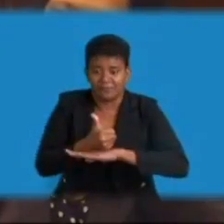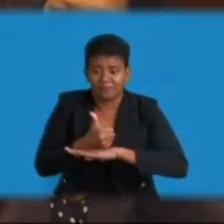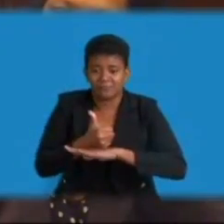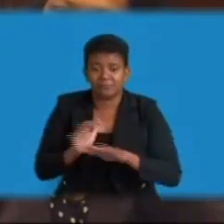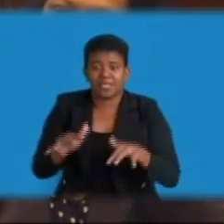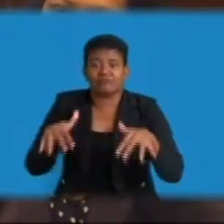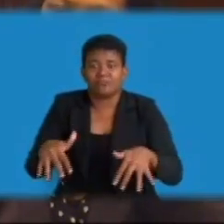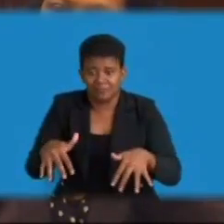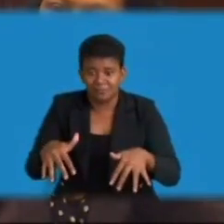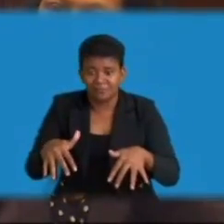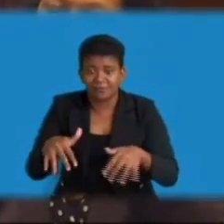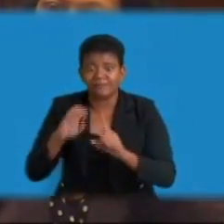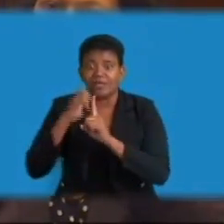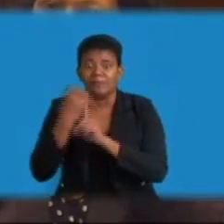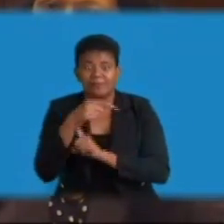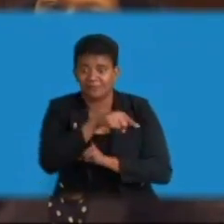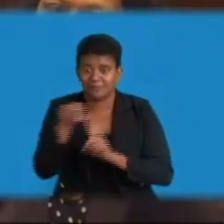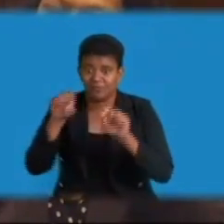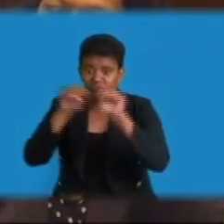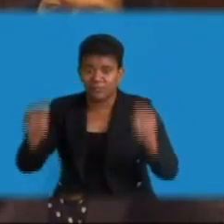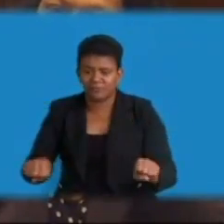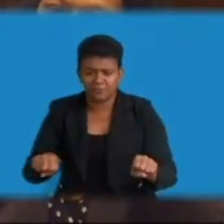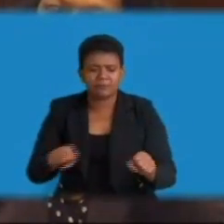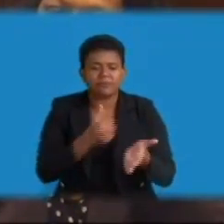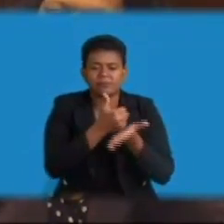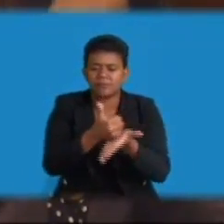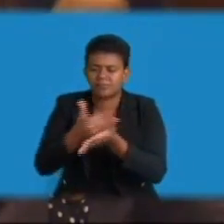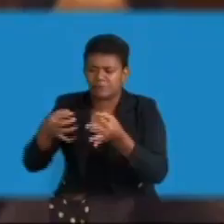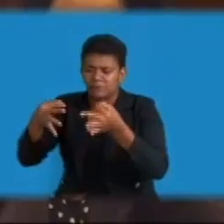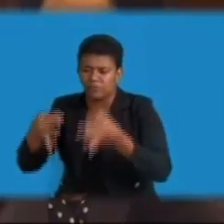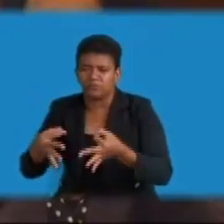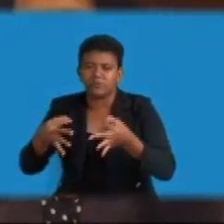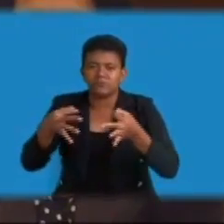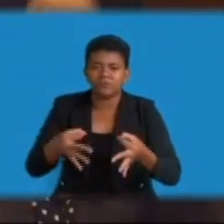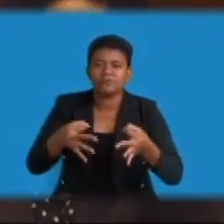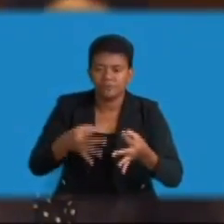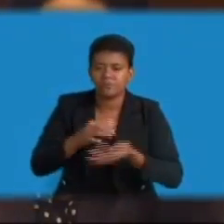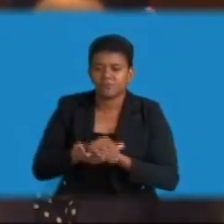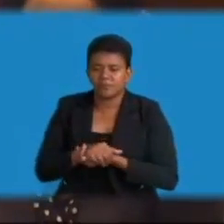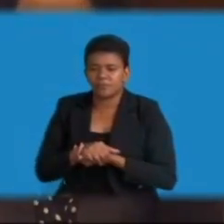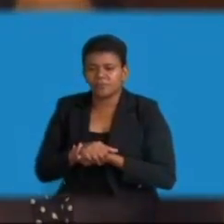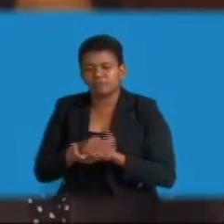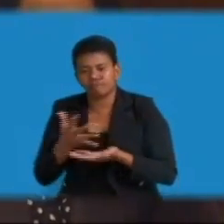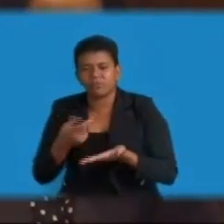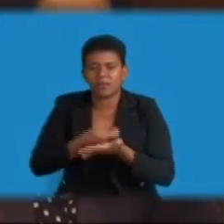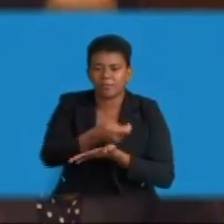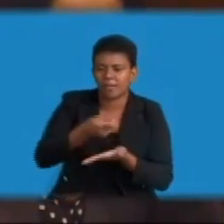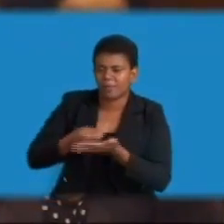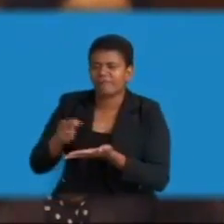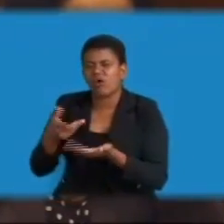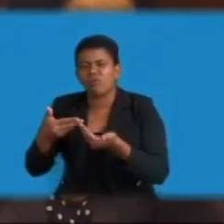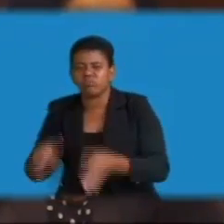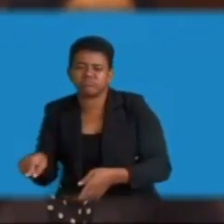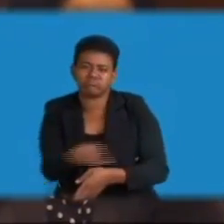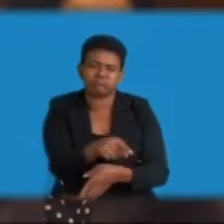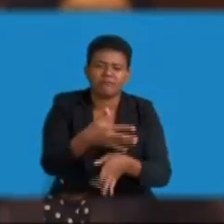ecosystem valuation to assist in the determination of fair compensation value for the loss of traditional fishing rights and ownership of the rights of the fishing